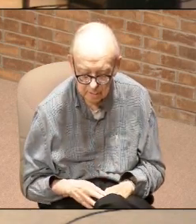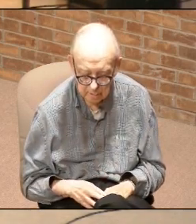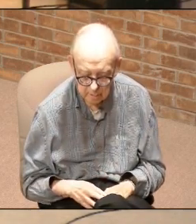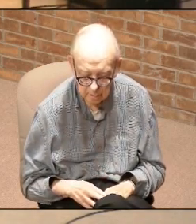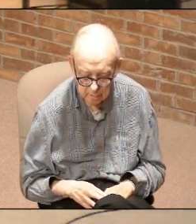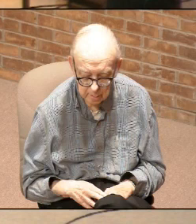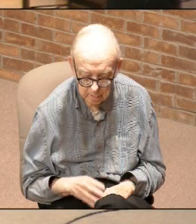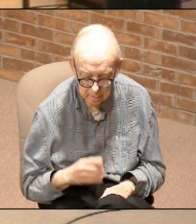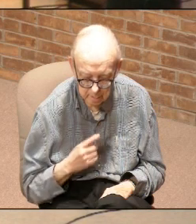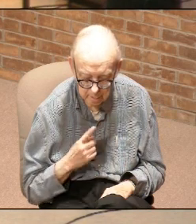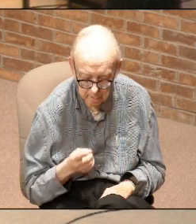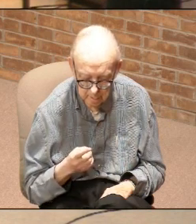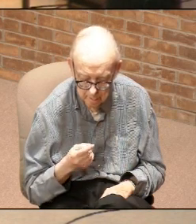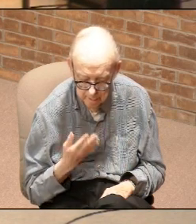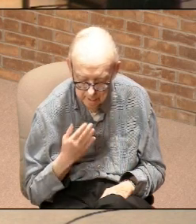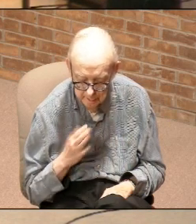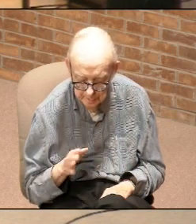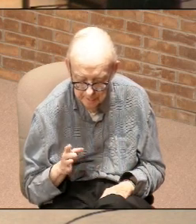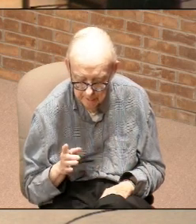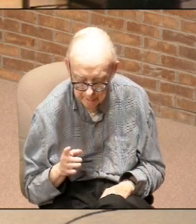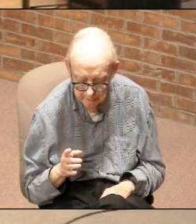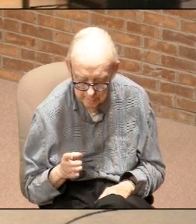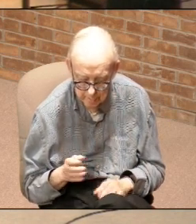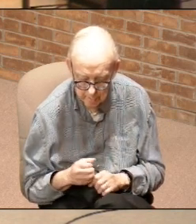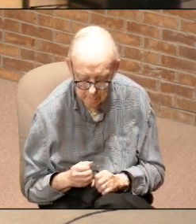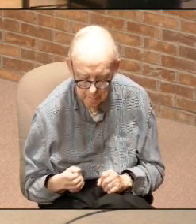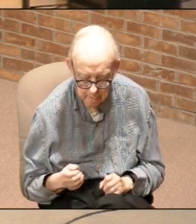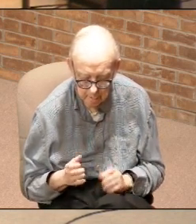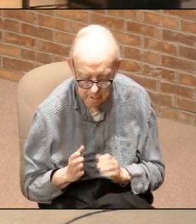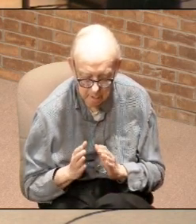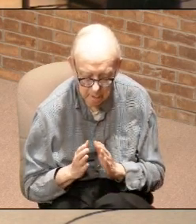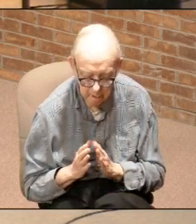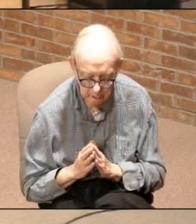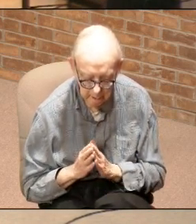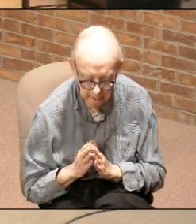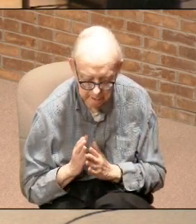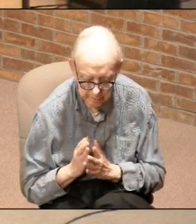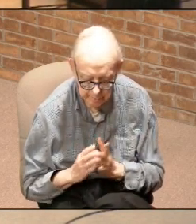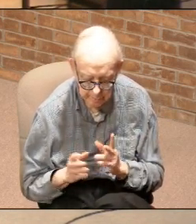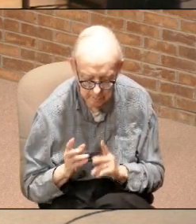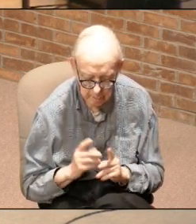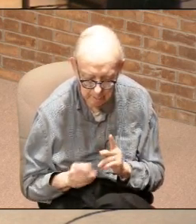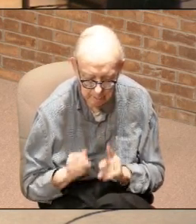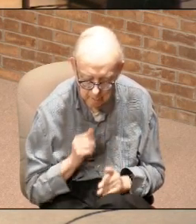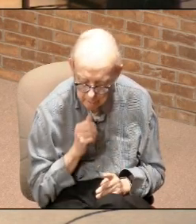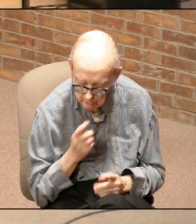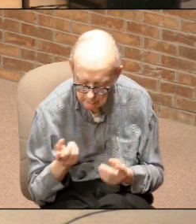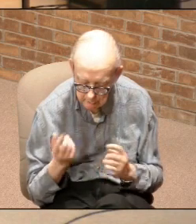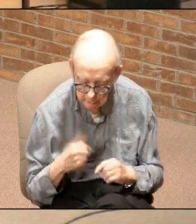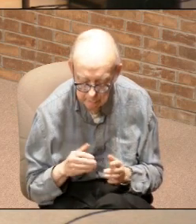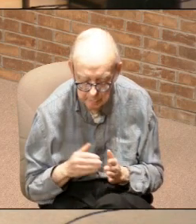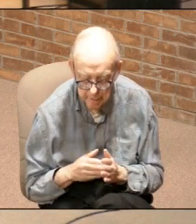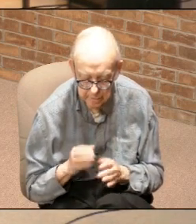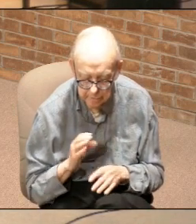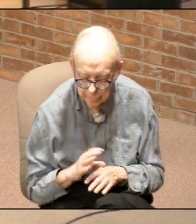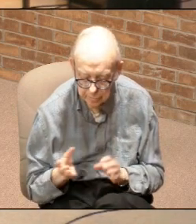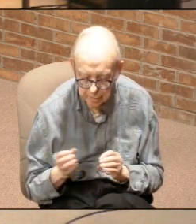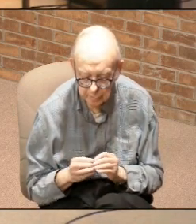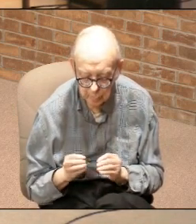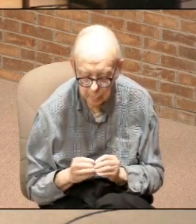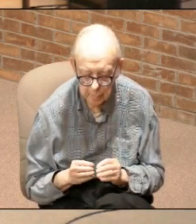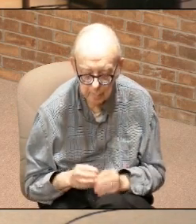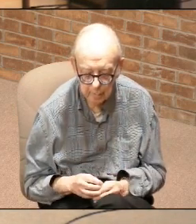i'll tell you how bad it's gotten was i actually had to ask some people to not come back to church anymore